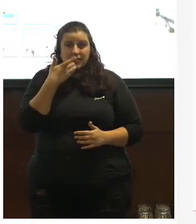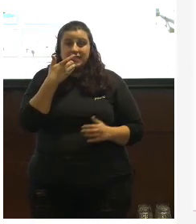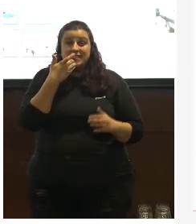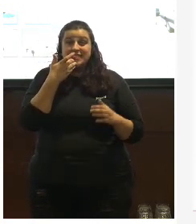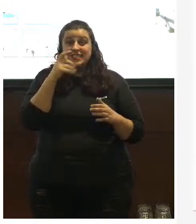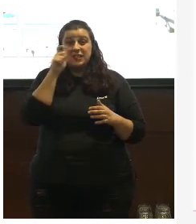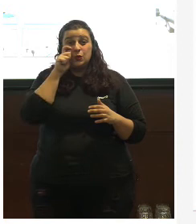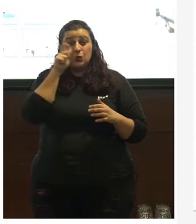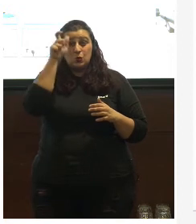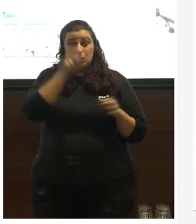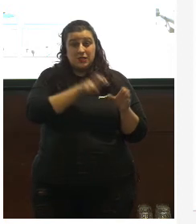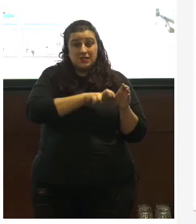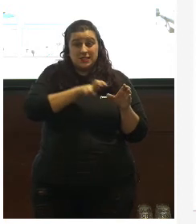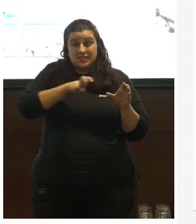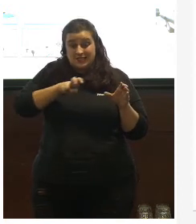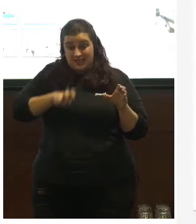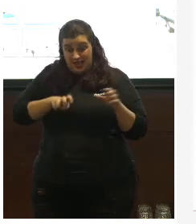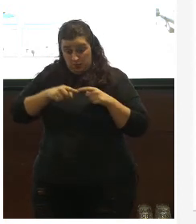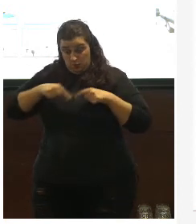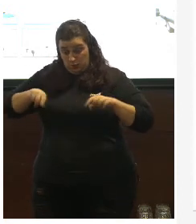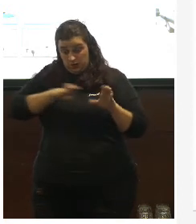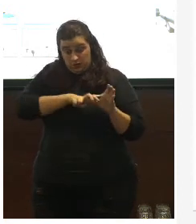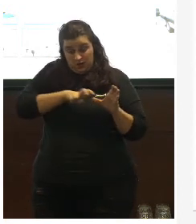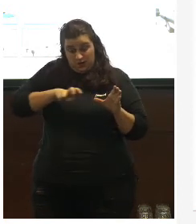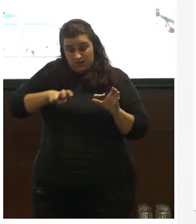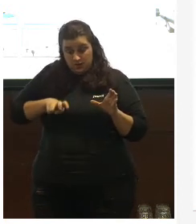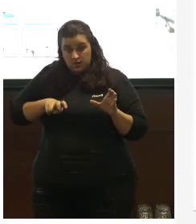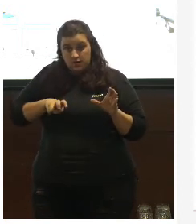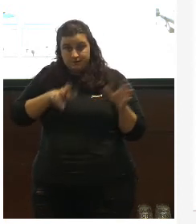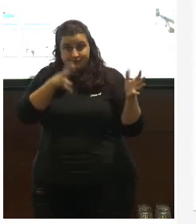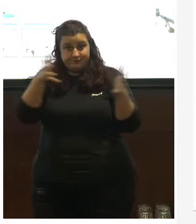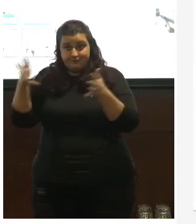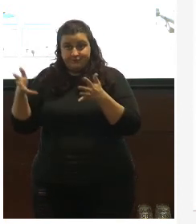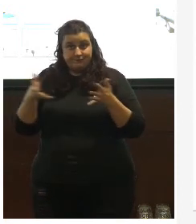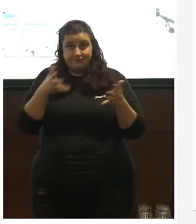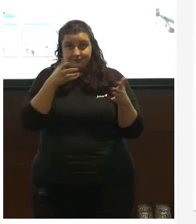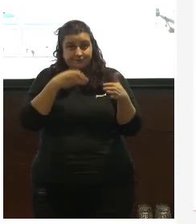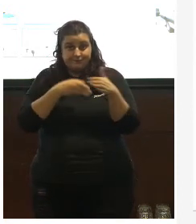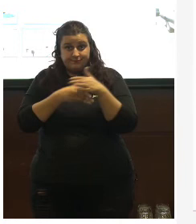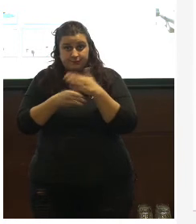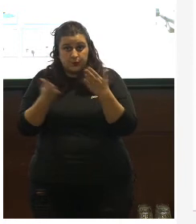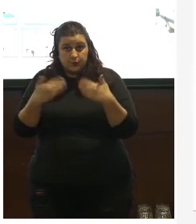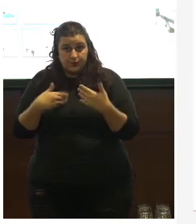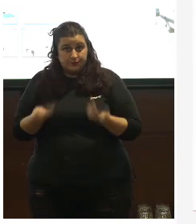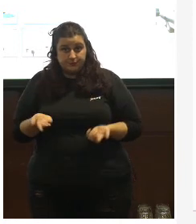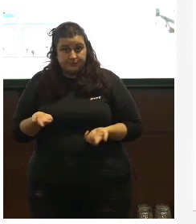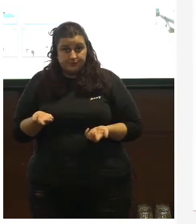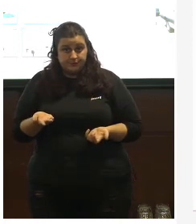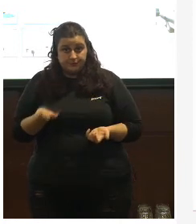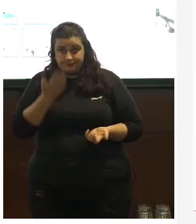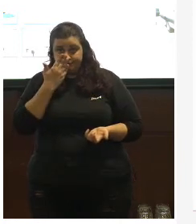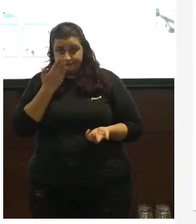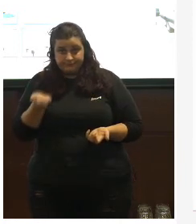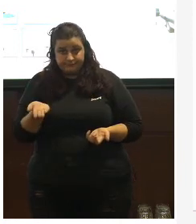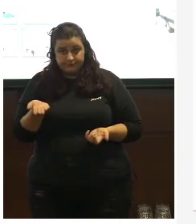in the port, there is nothing there. Maybe often they use private taxi or people that are